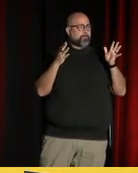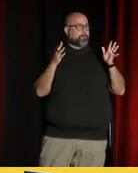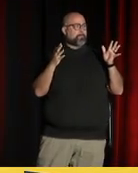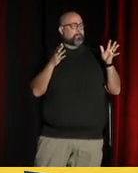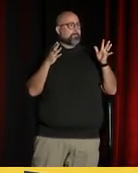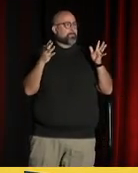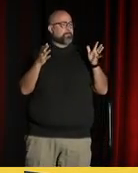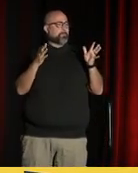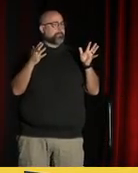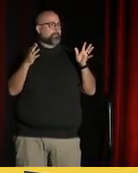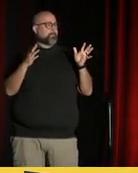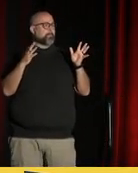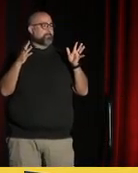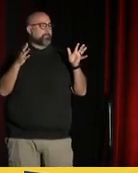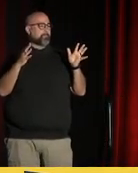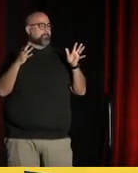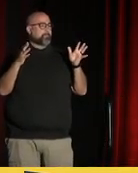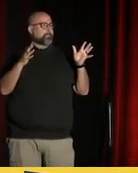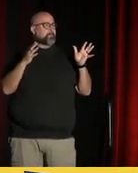Thank you.